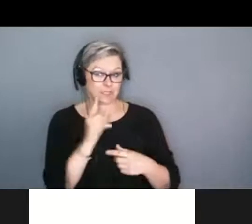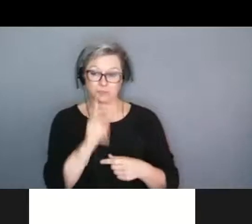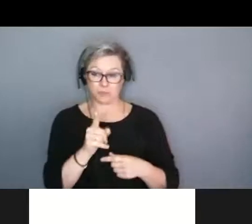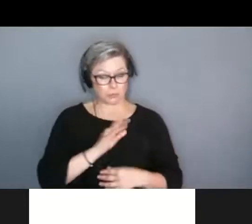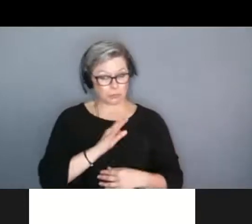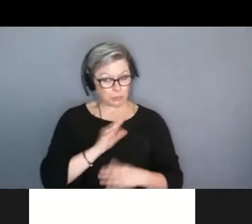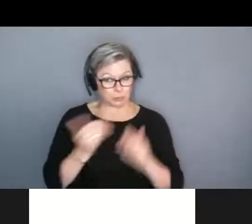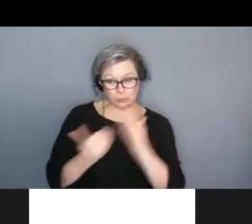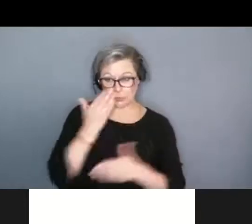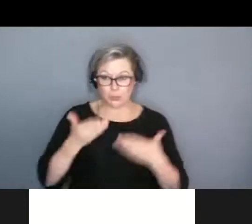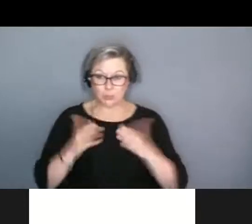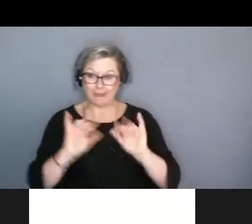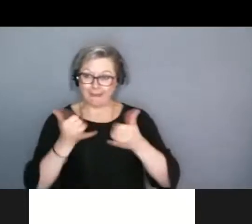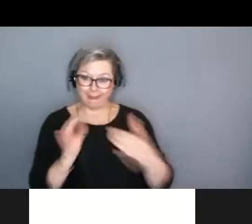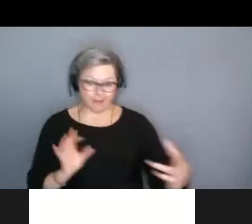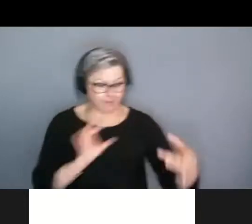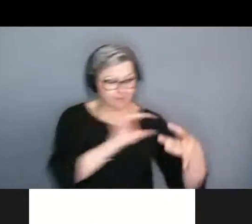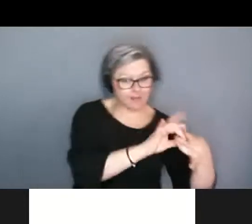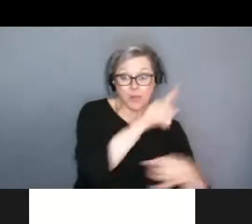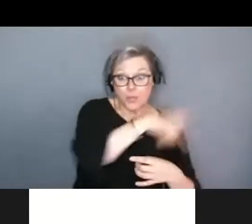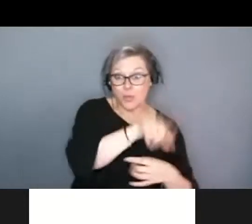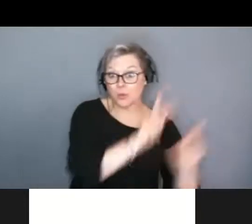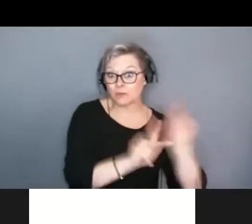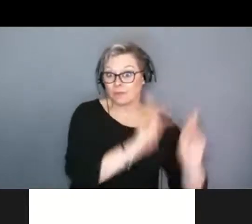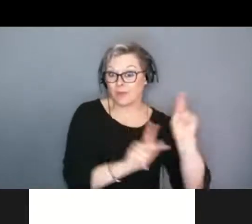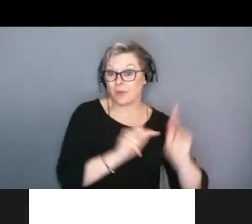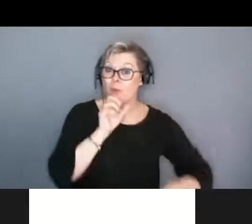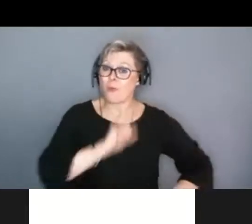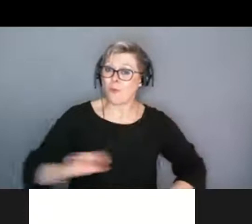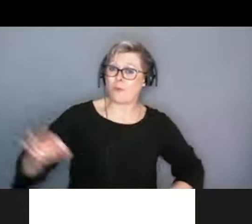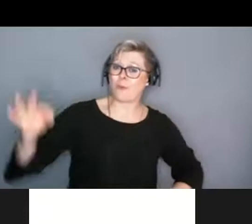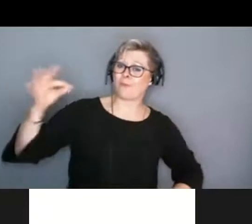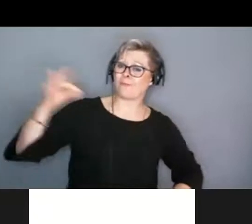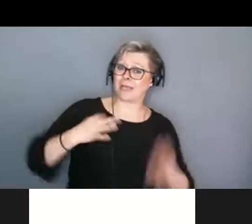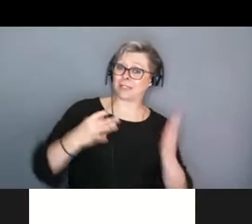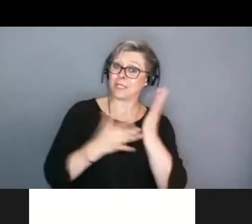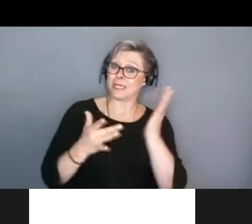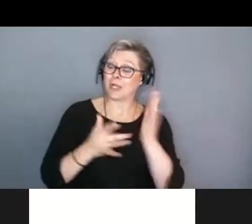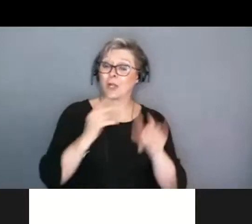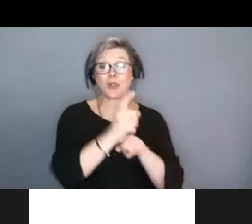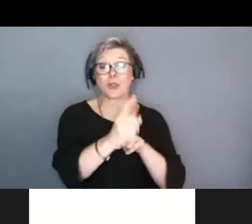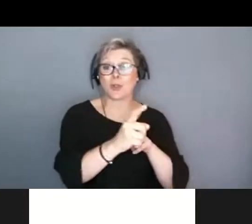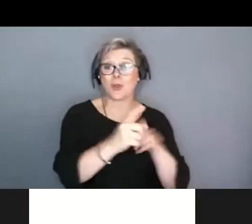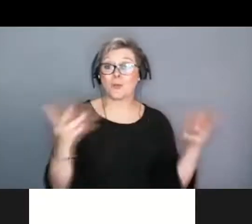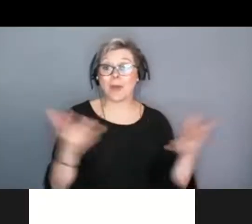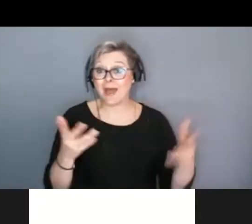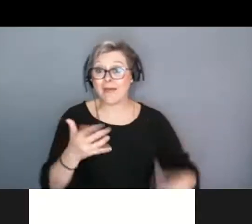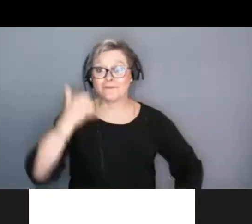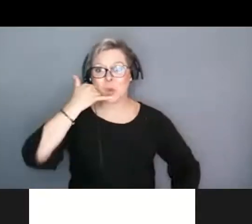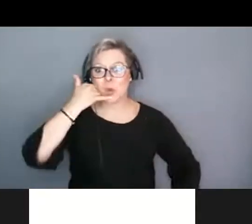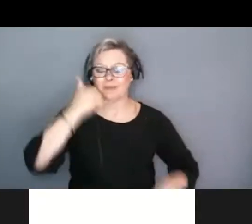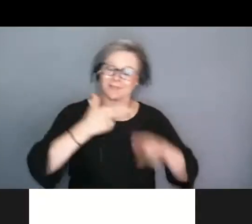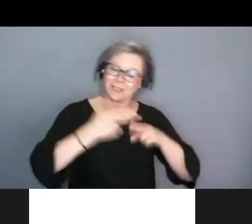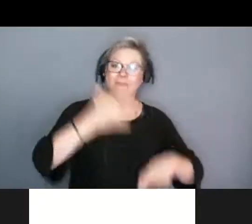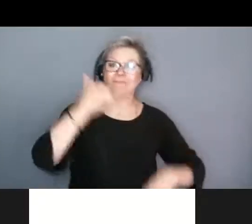way of connecting with people who are isolated by using old-fashioned technology called the telephone. And I'm talking about Senior Centers